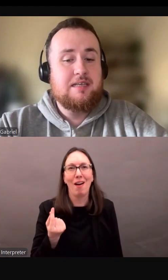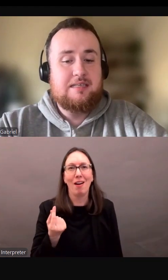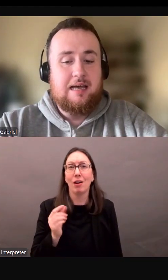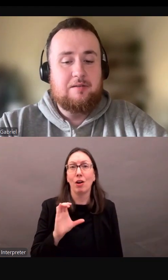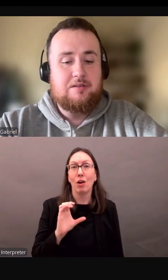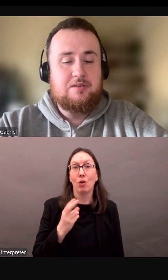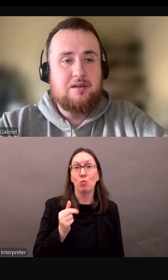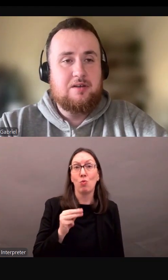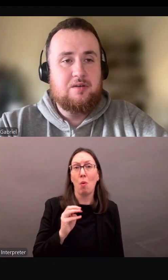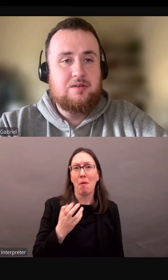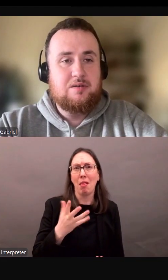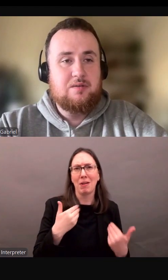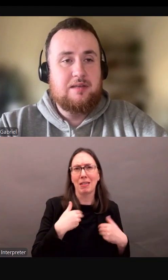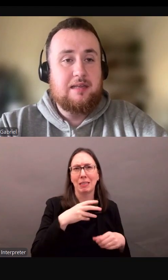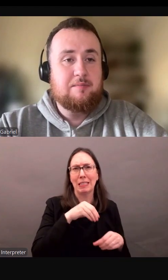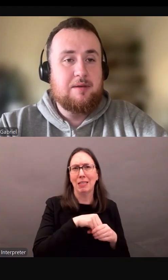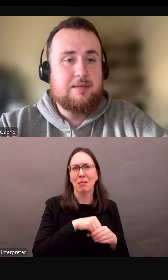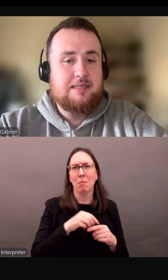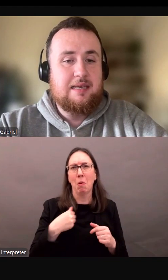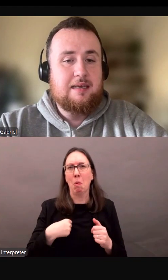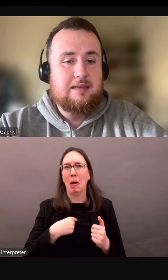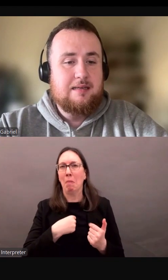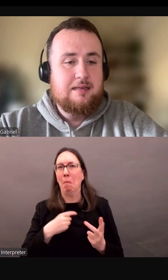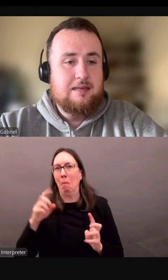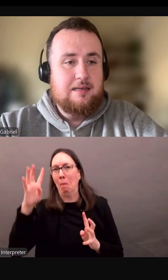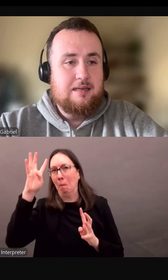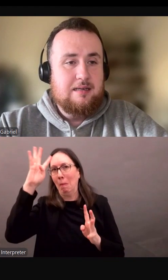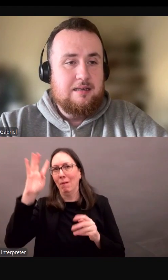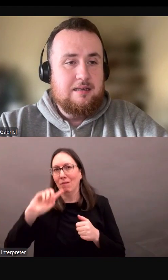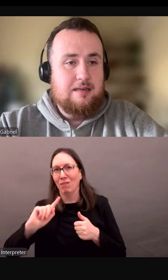first, is I'm just going to go to the BBC.